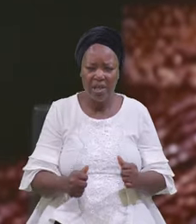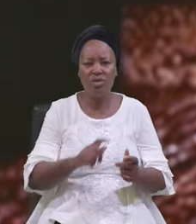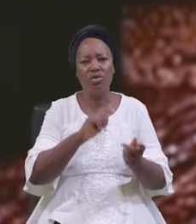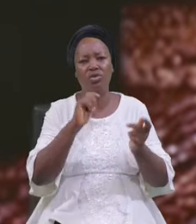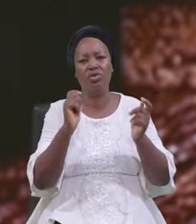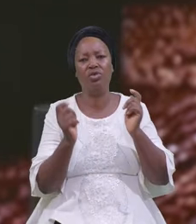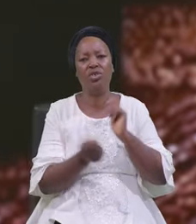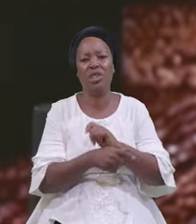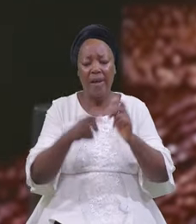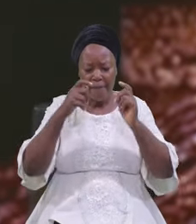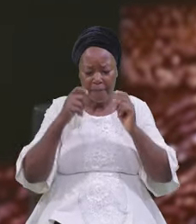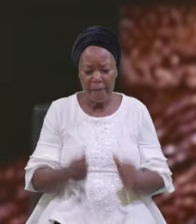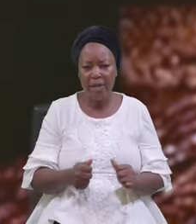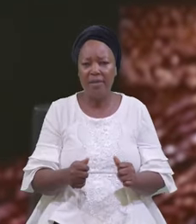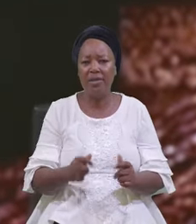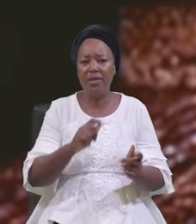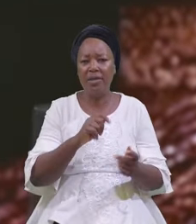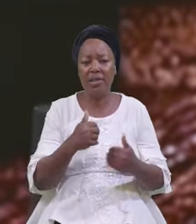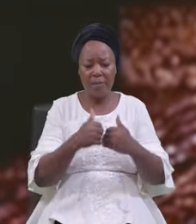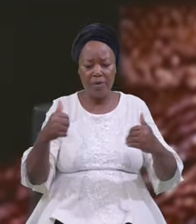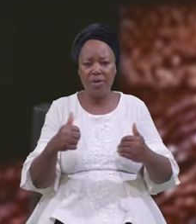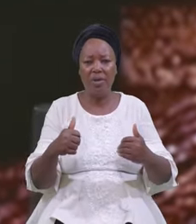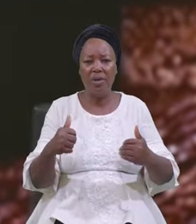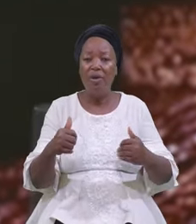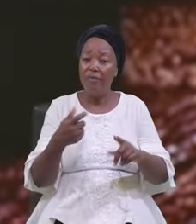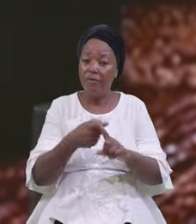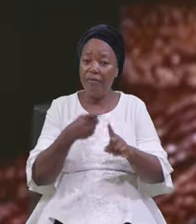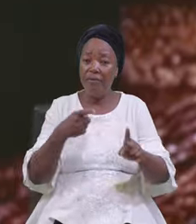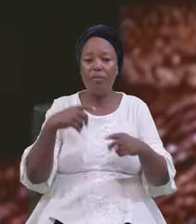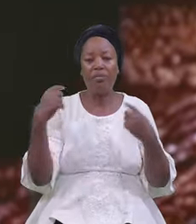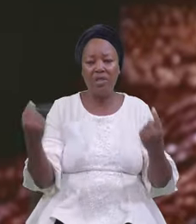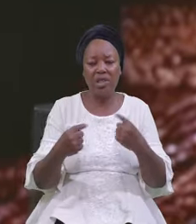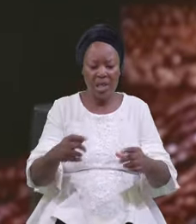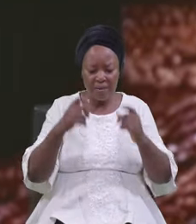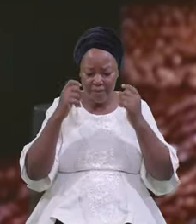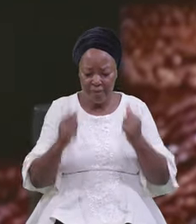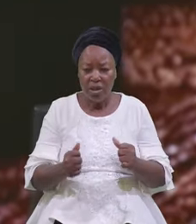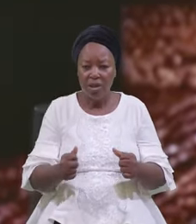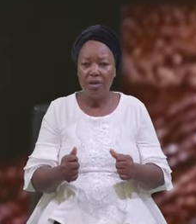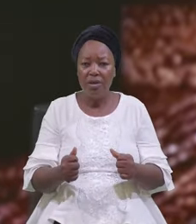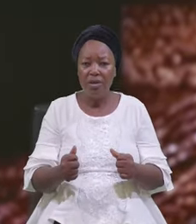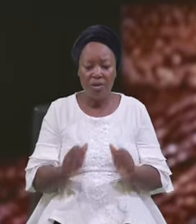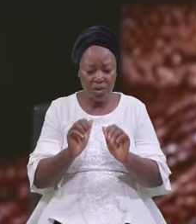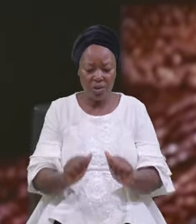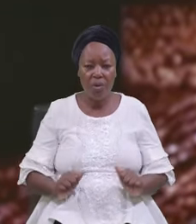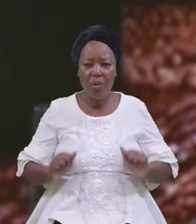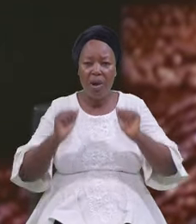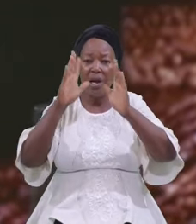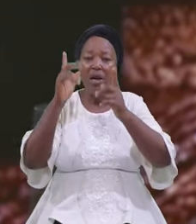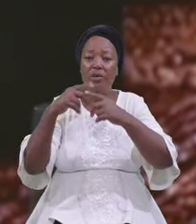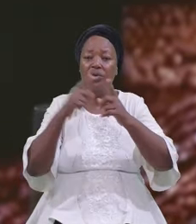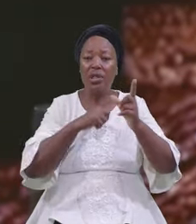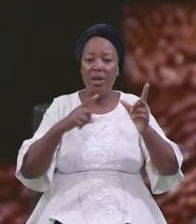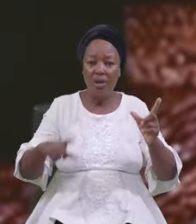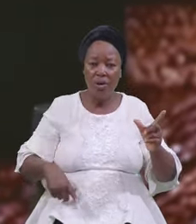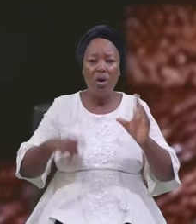change, instantaneous separation from sin, instantaneous surrender unto the Lord.